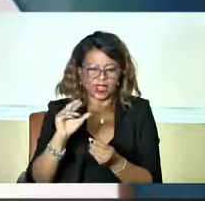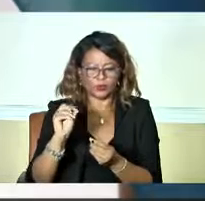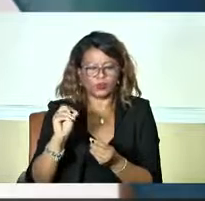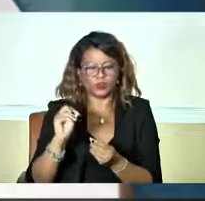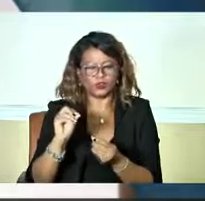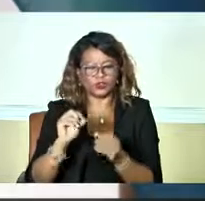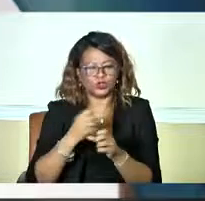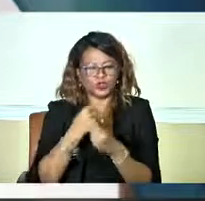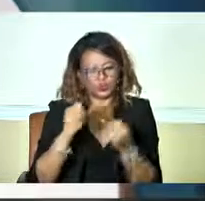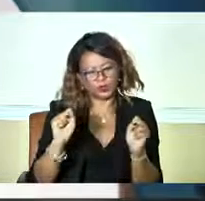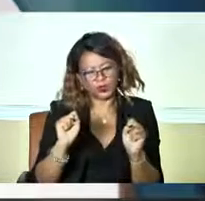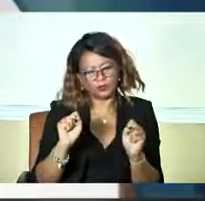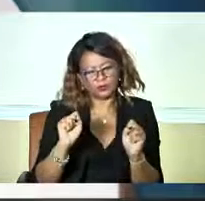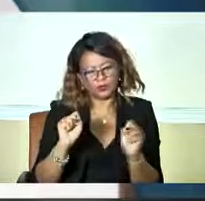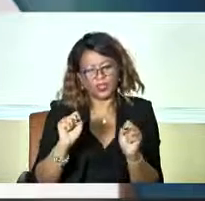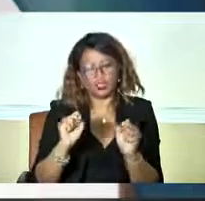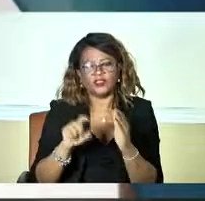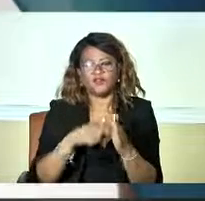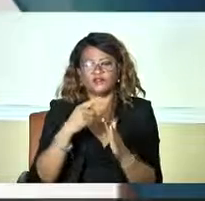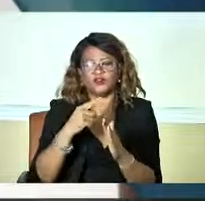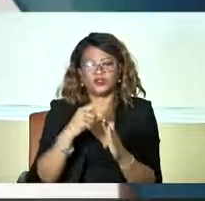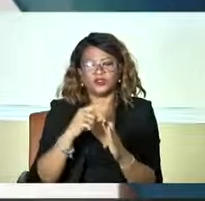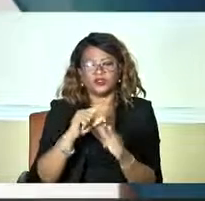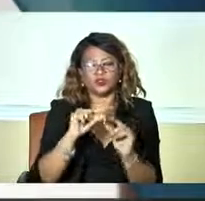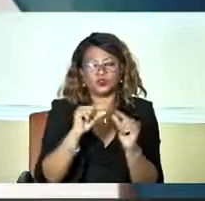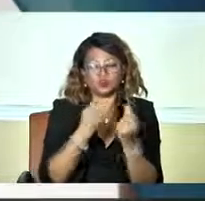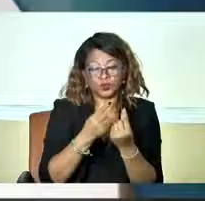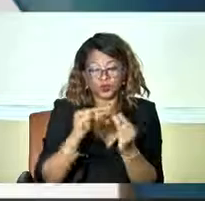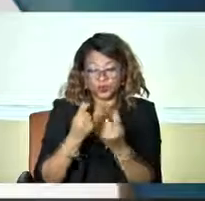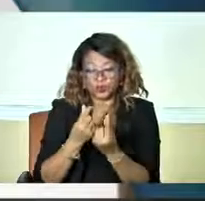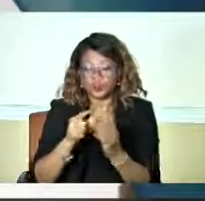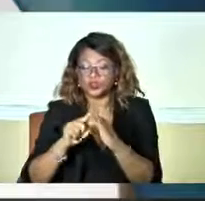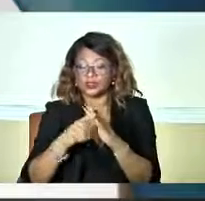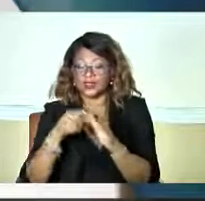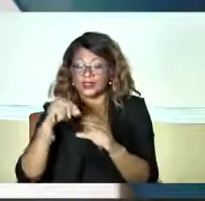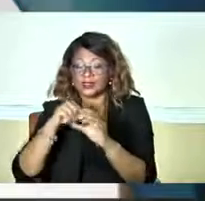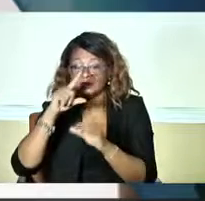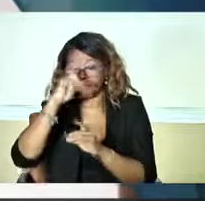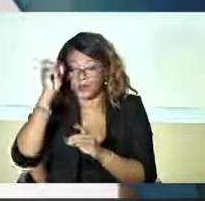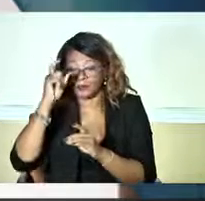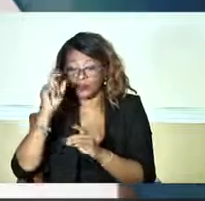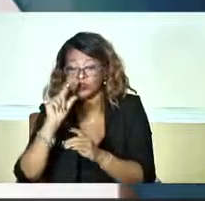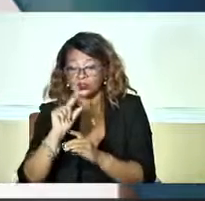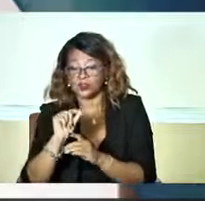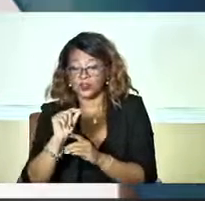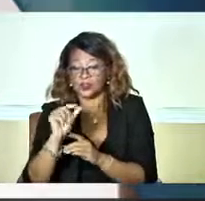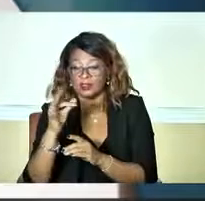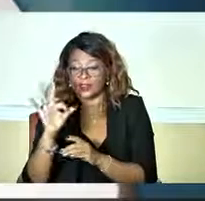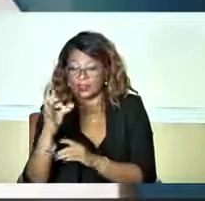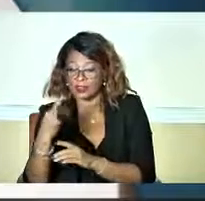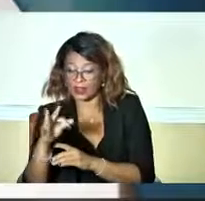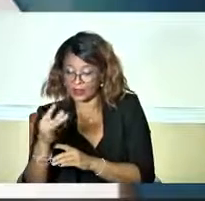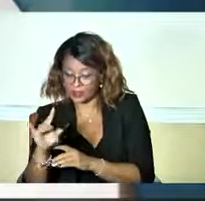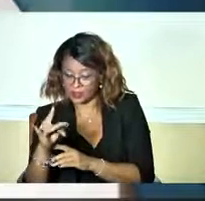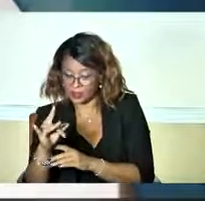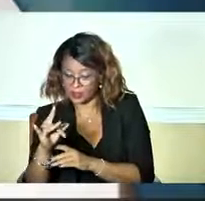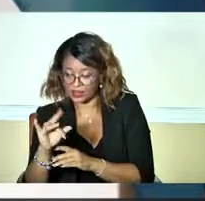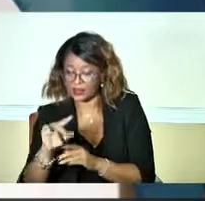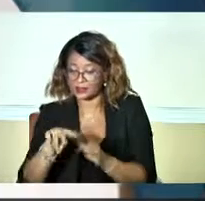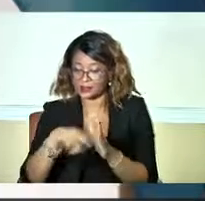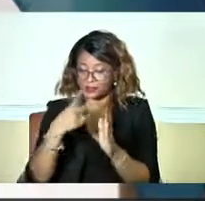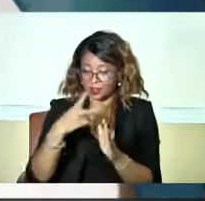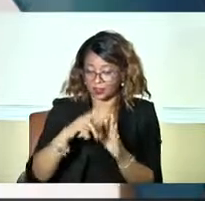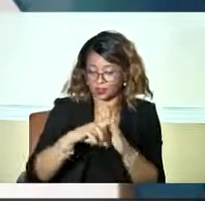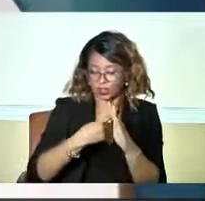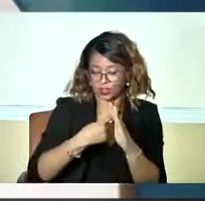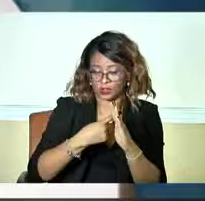The first cohort started in the summer of 2018. The second cohort